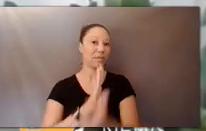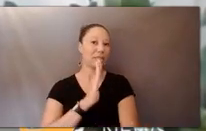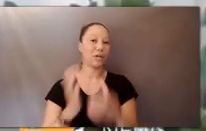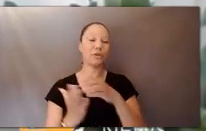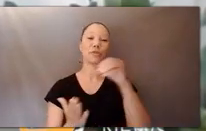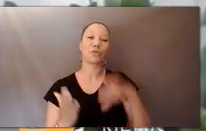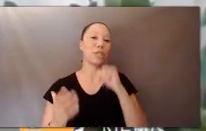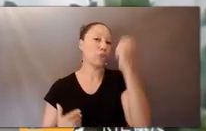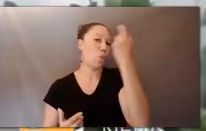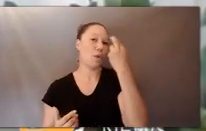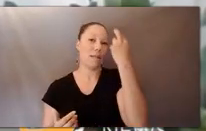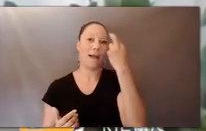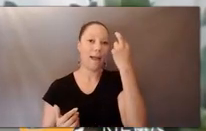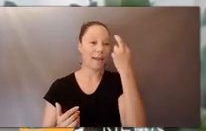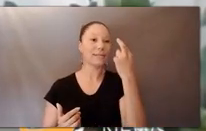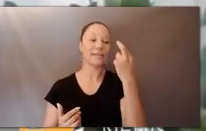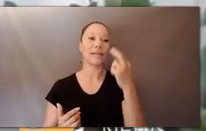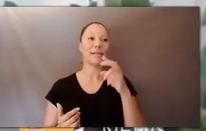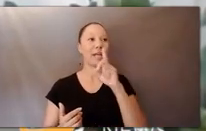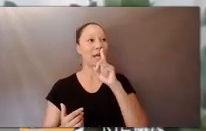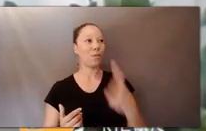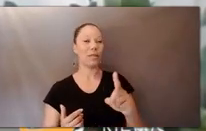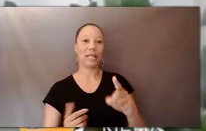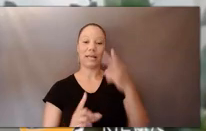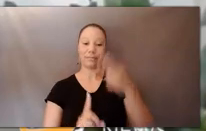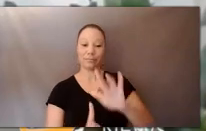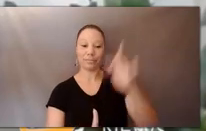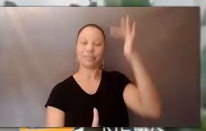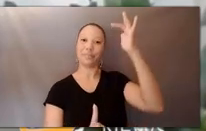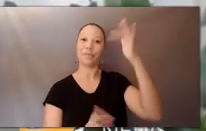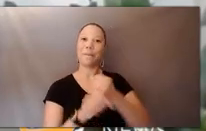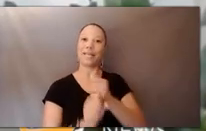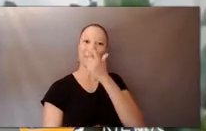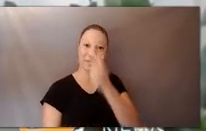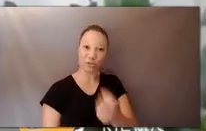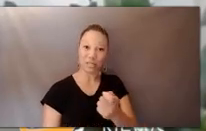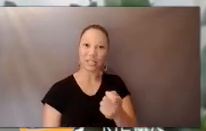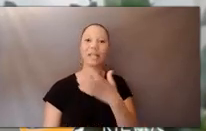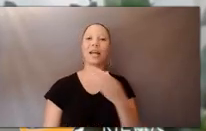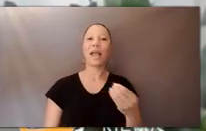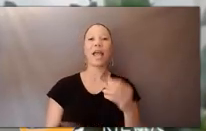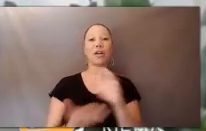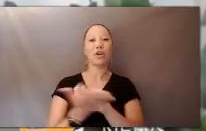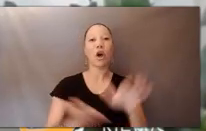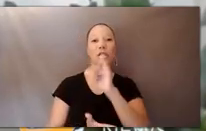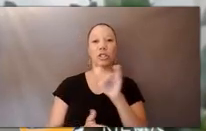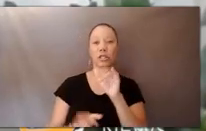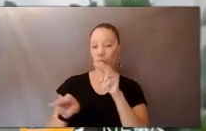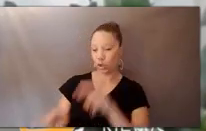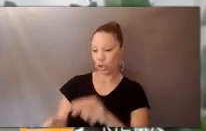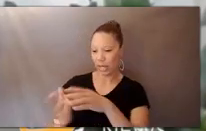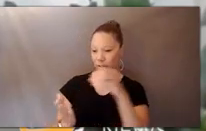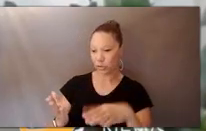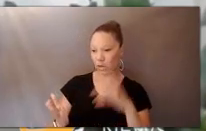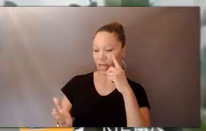realize are the type of things that round them out and make them interesting and entice colleges to say, that's somebody who brings